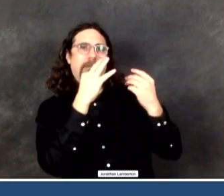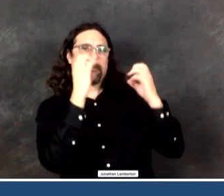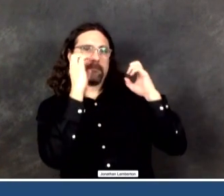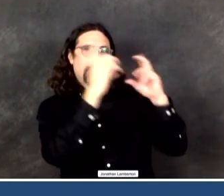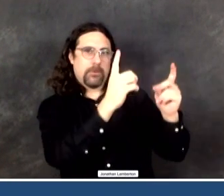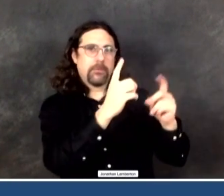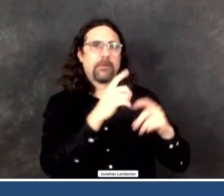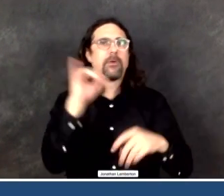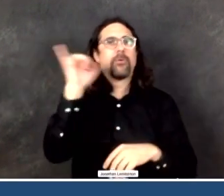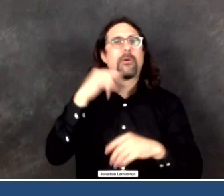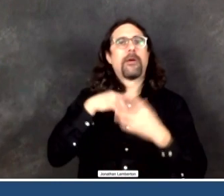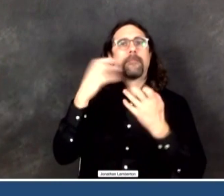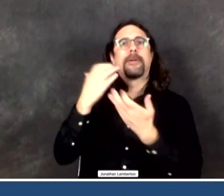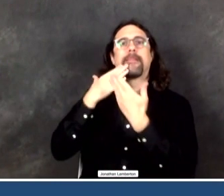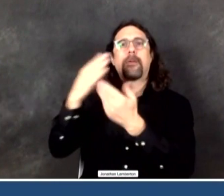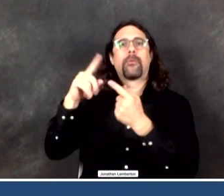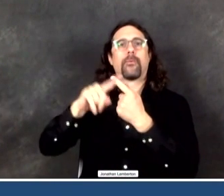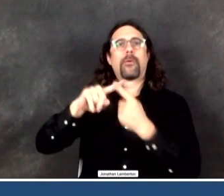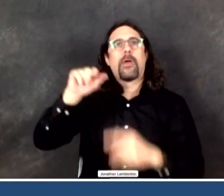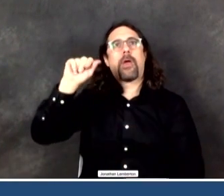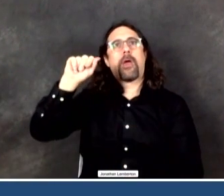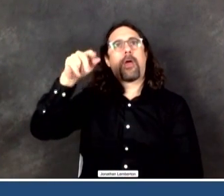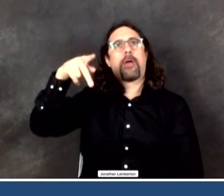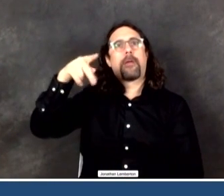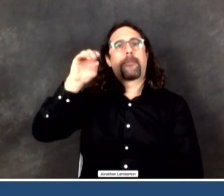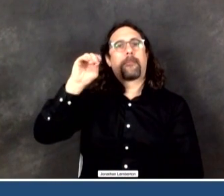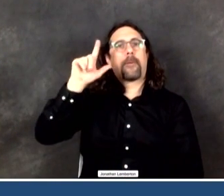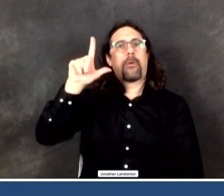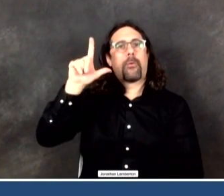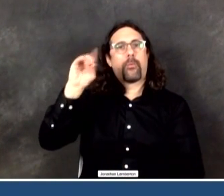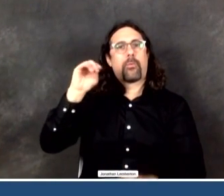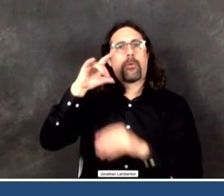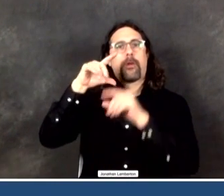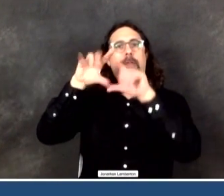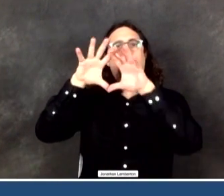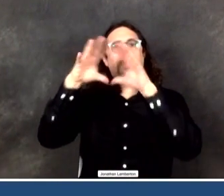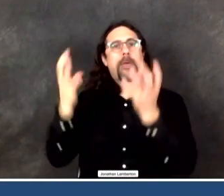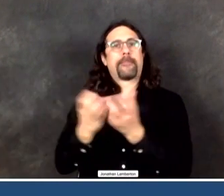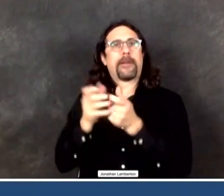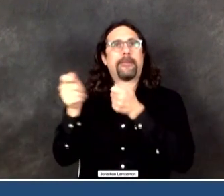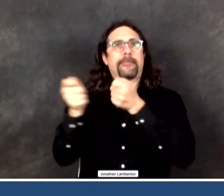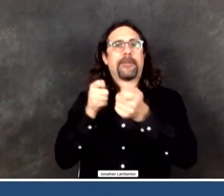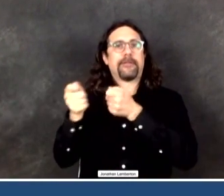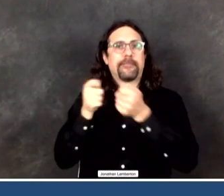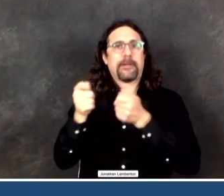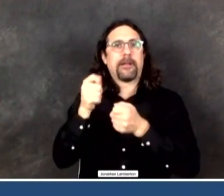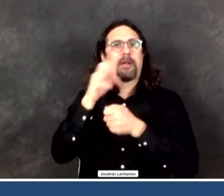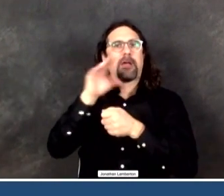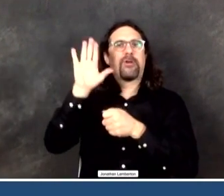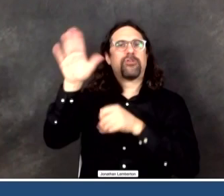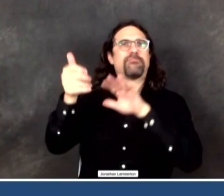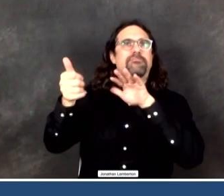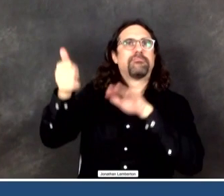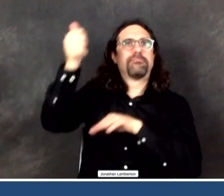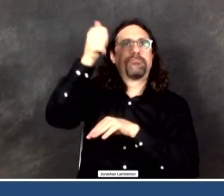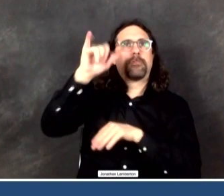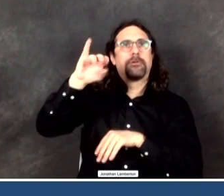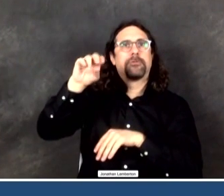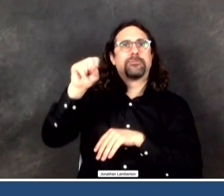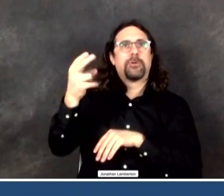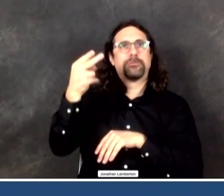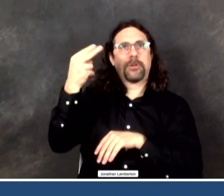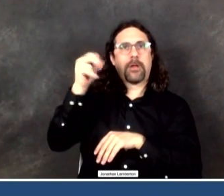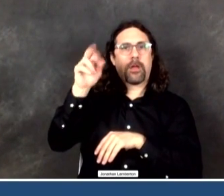our public hospitals, particularly to Elmhurst Hospital. We are so grateful for that. And Salesforce has made a